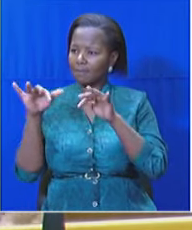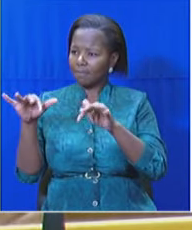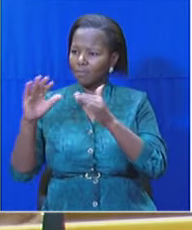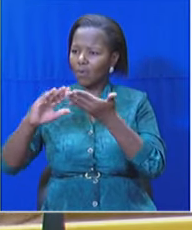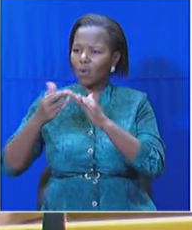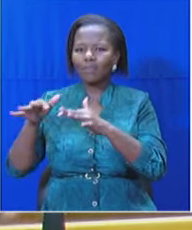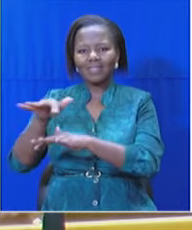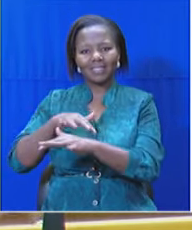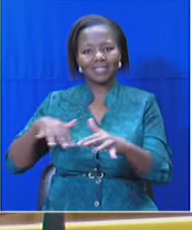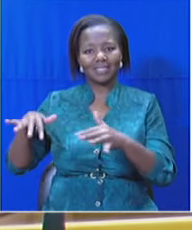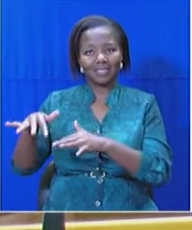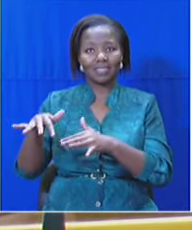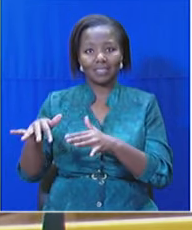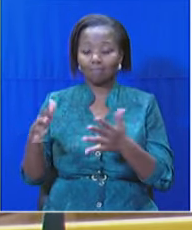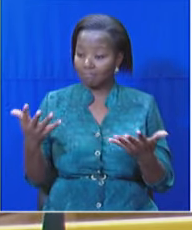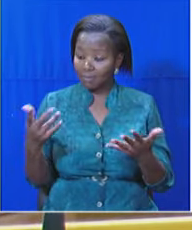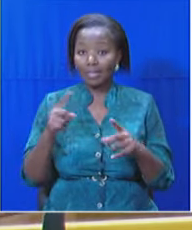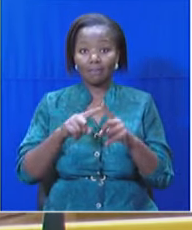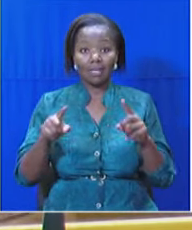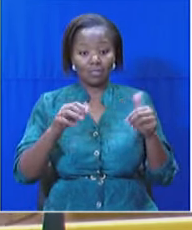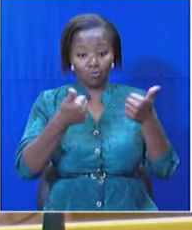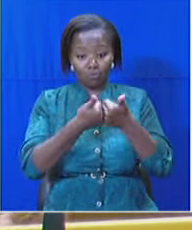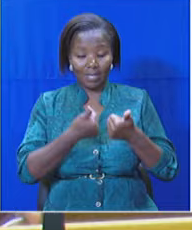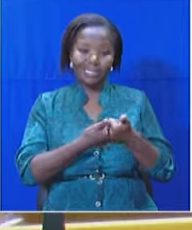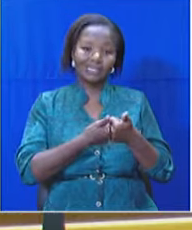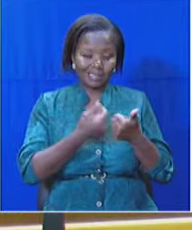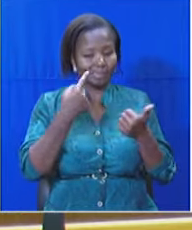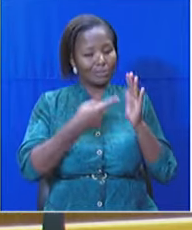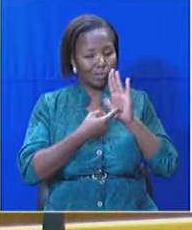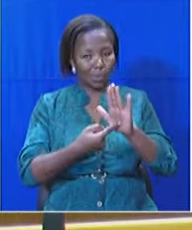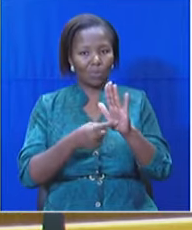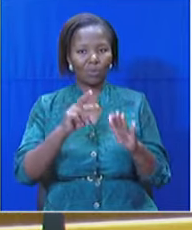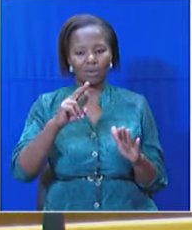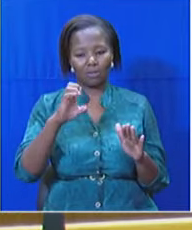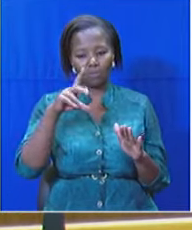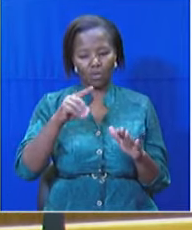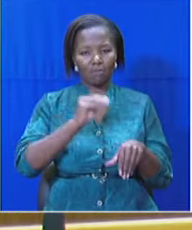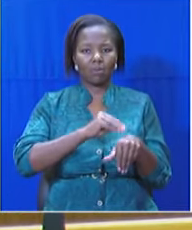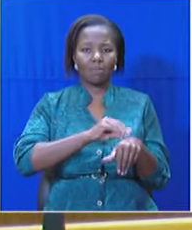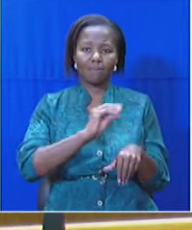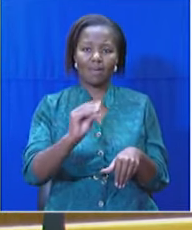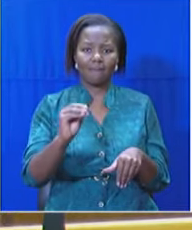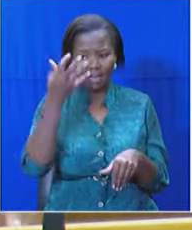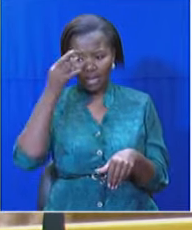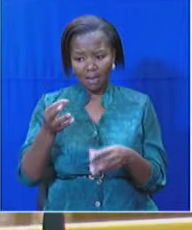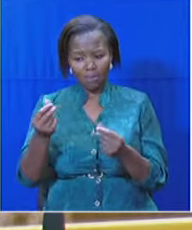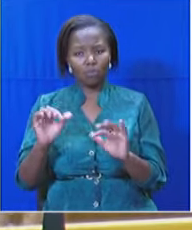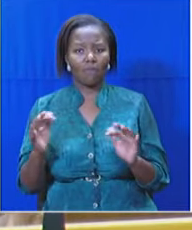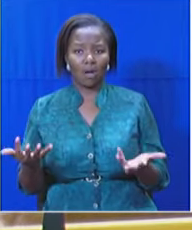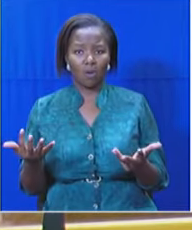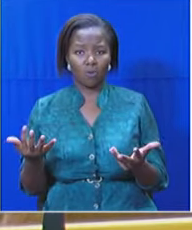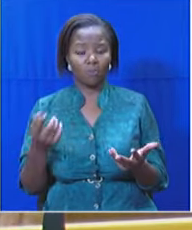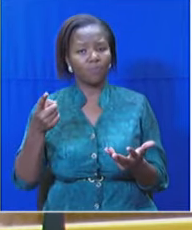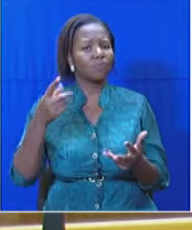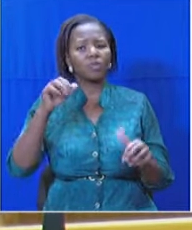of the lessons relate to the challenges confronting the RECAP and how government should address those challenges. Those challenges are